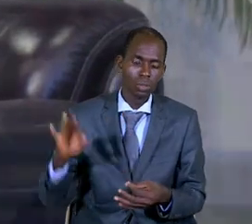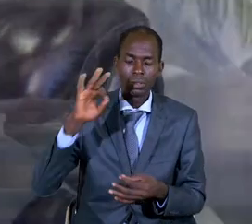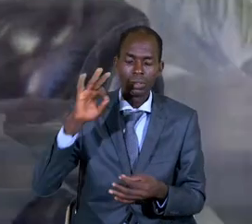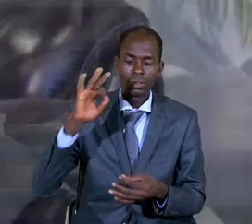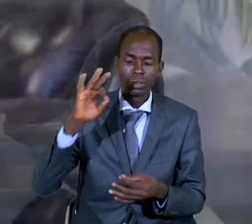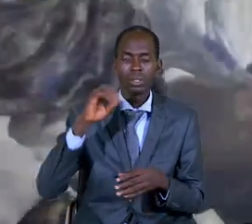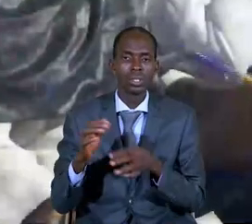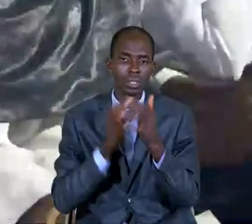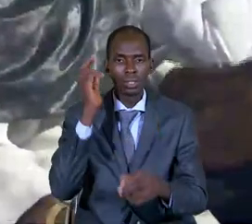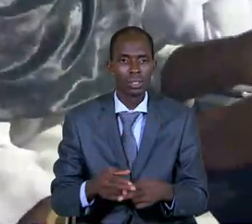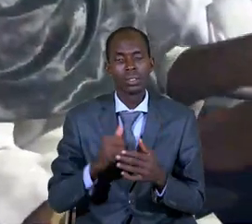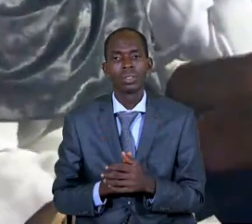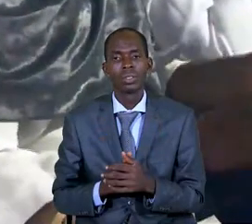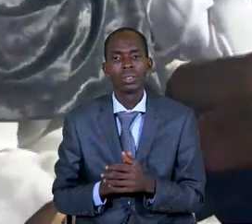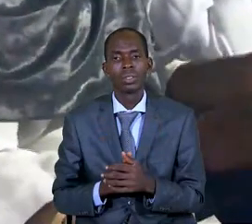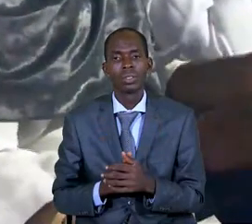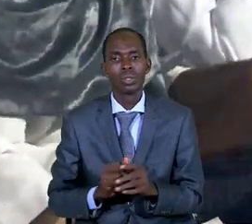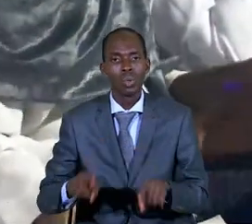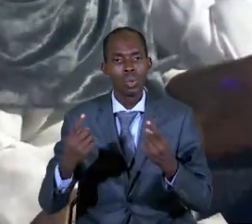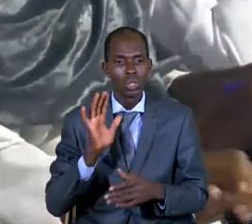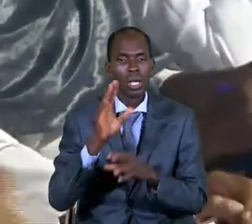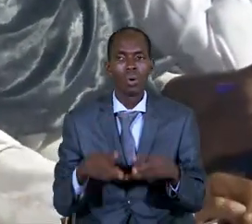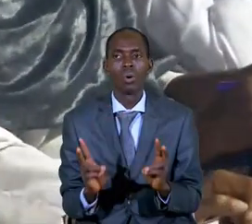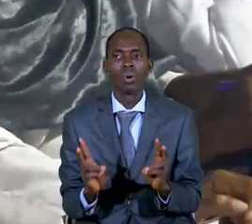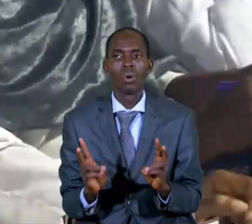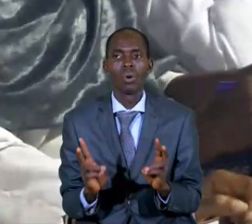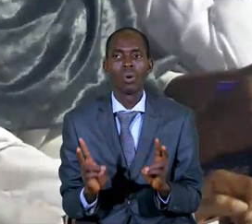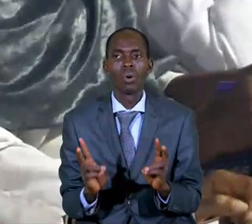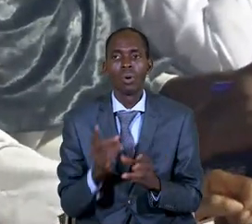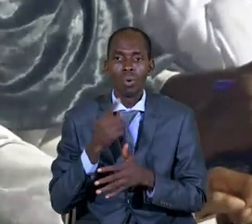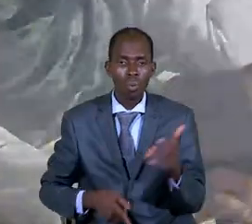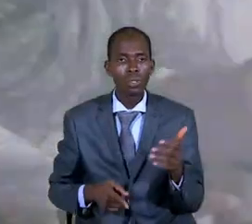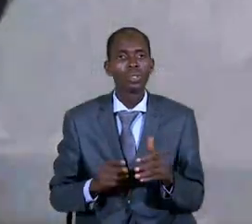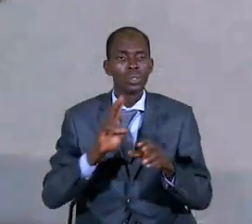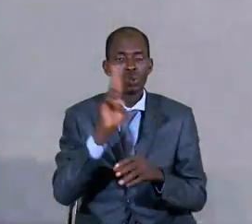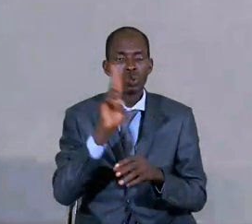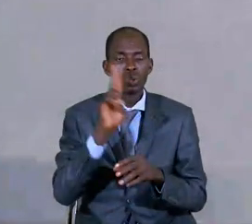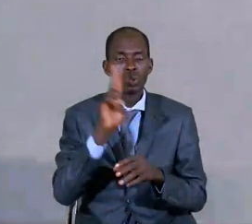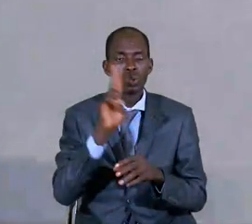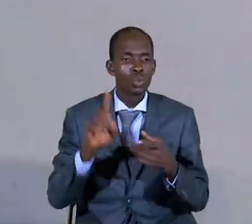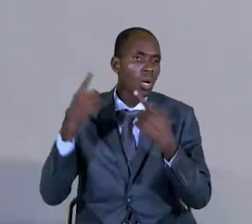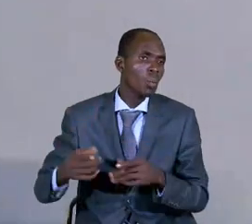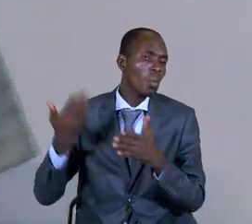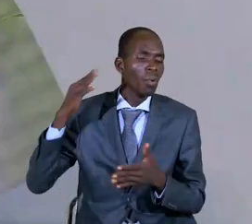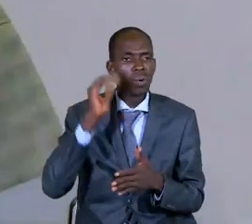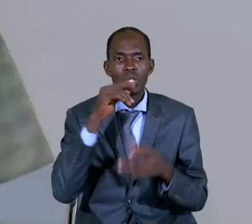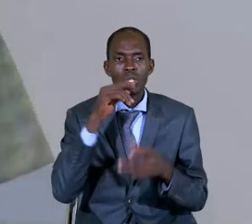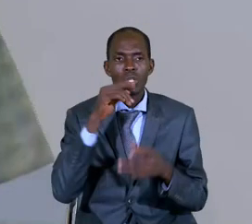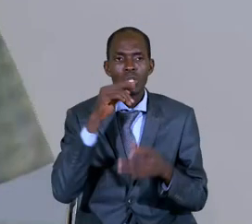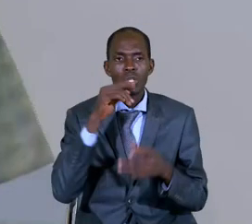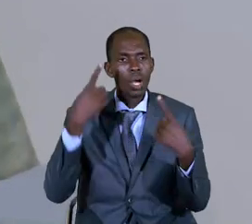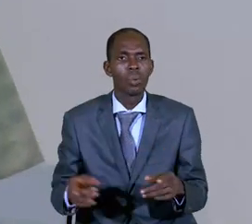Jesus' name. Go thy way. What used to happen will not happen anymore. He used